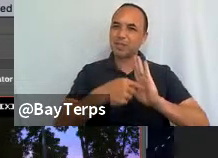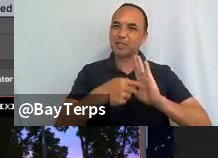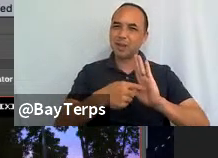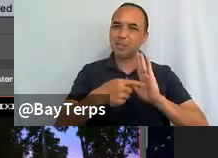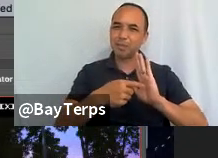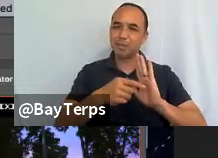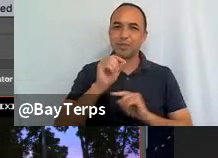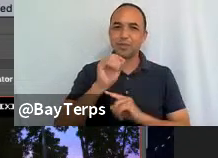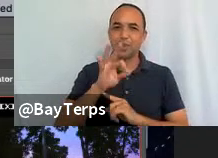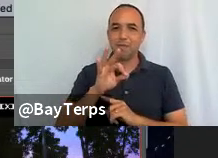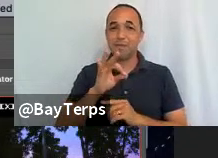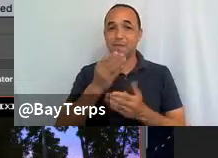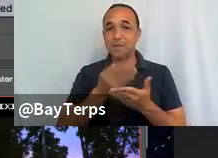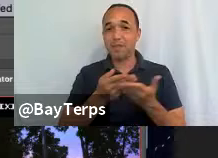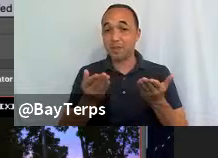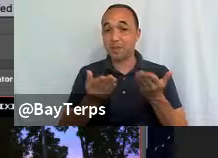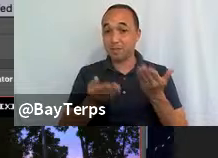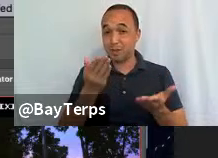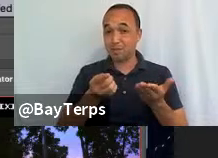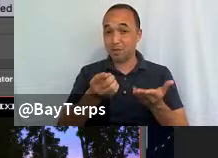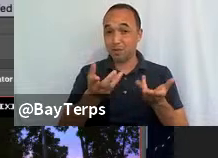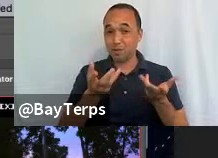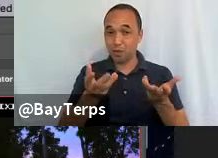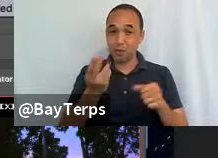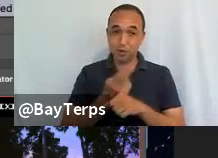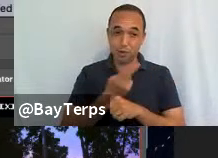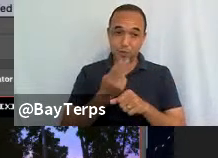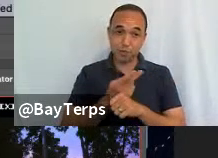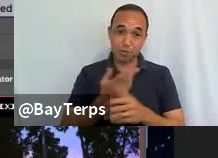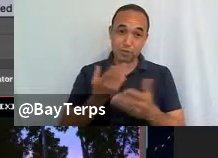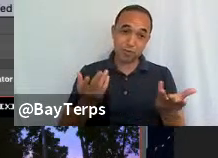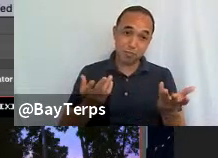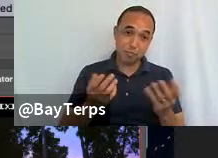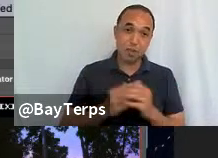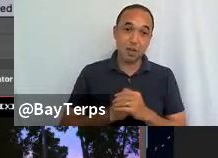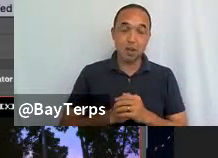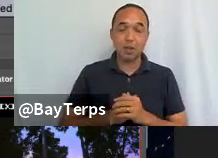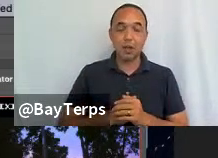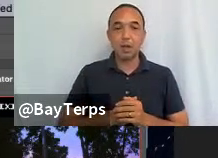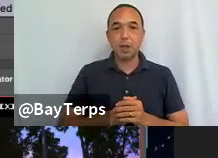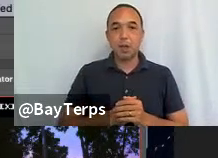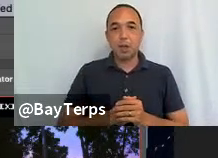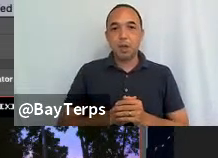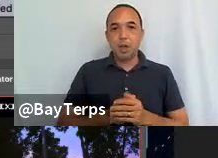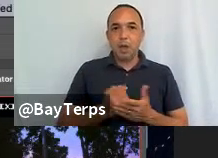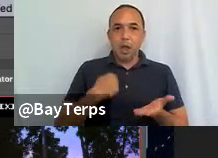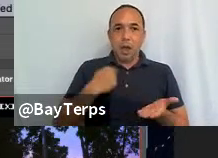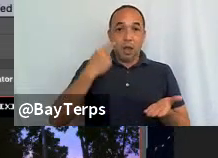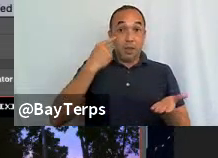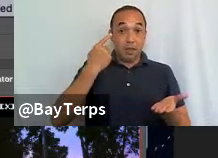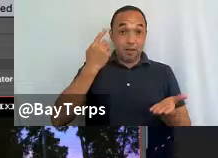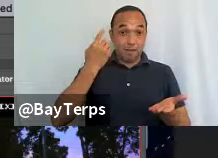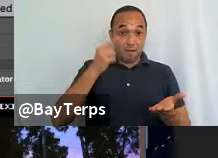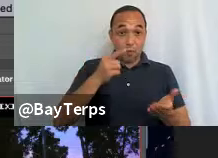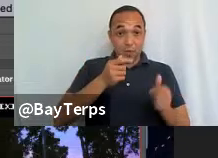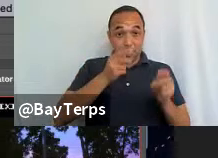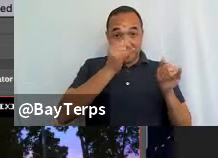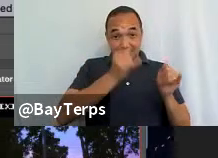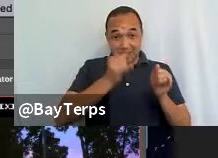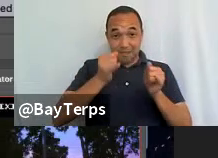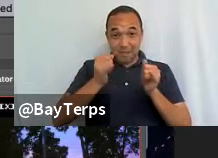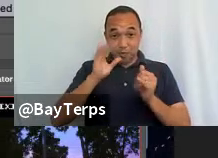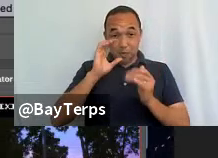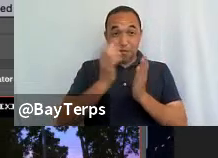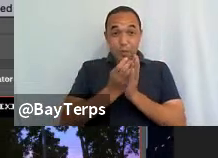of things that you might come across. I think when it comes to individual photographs like